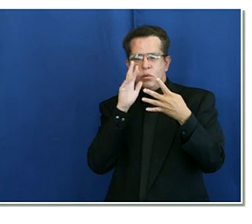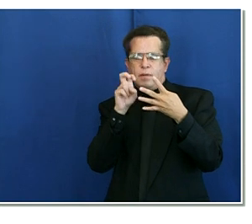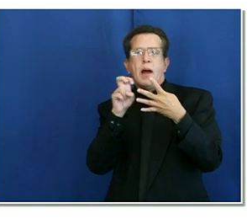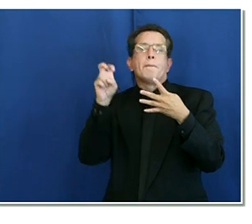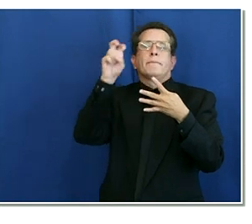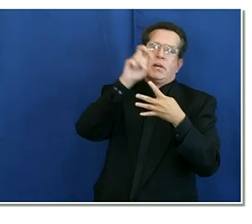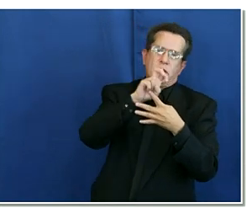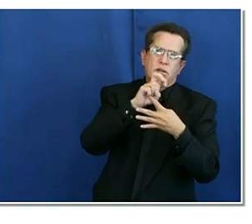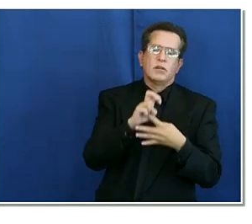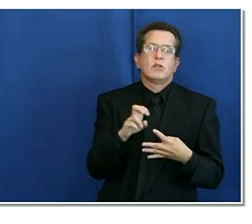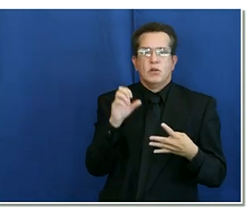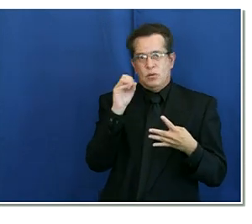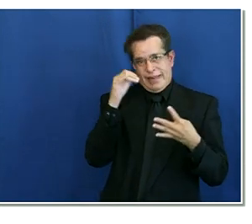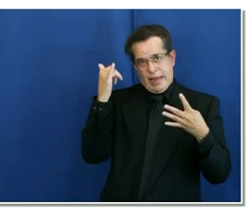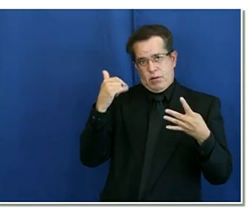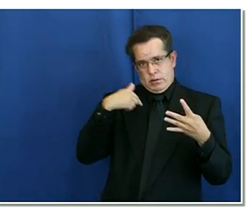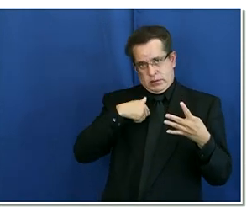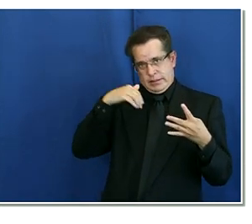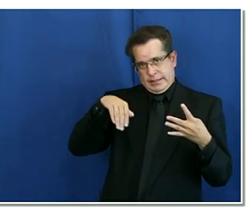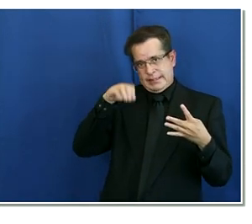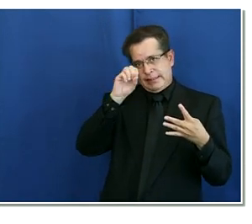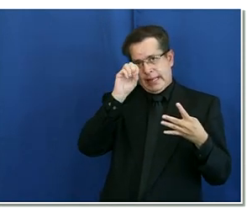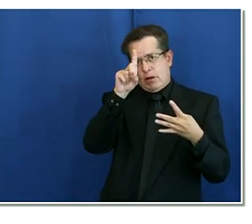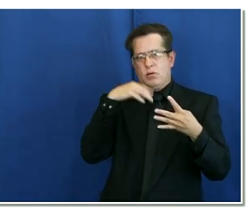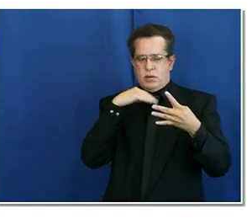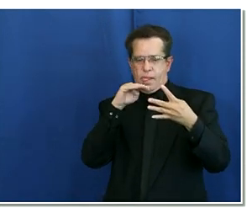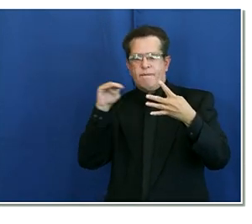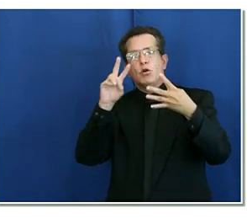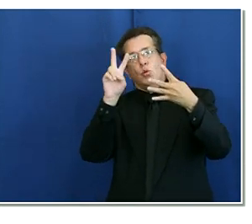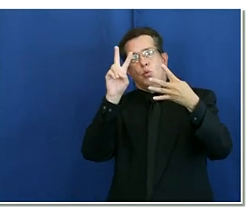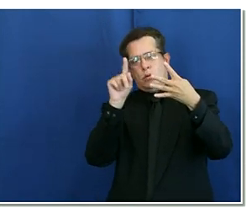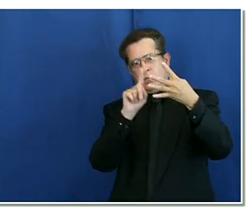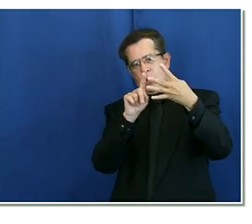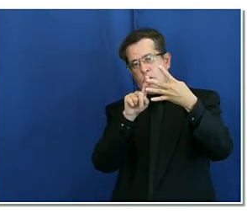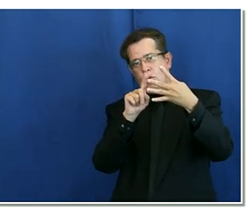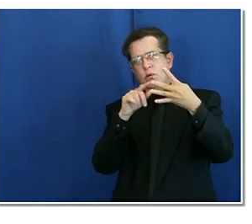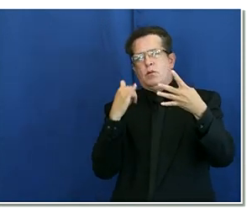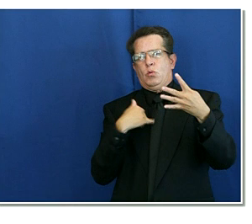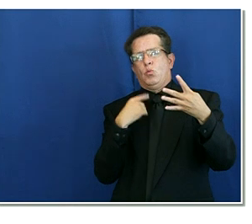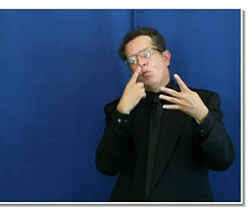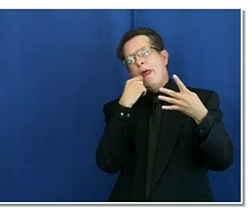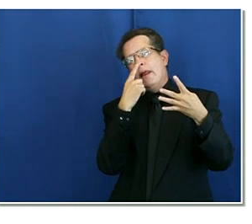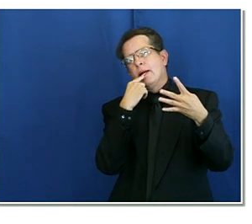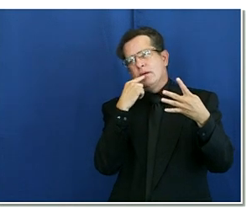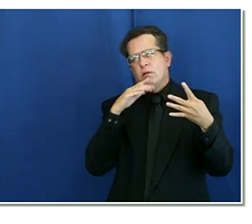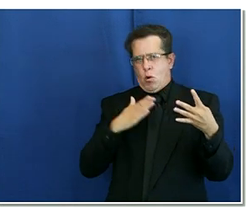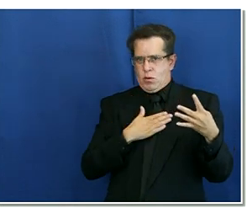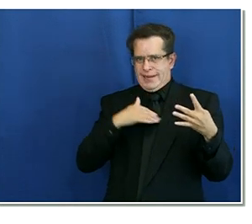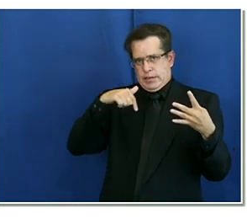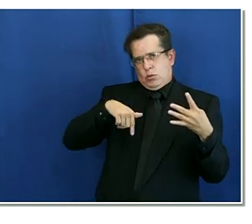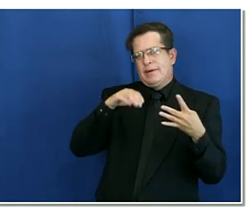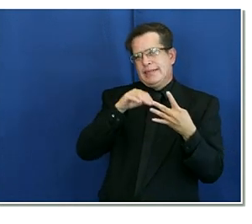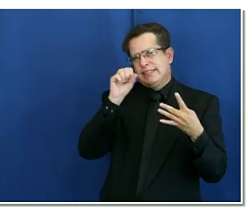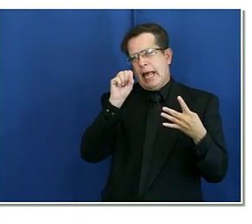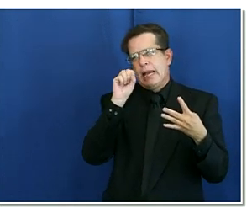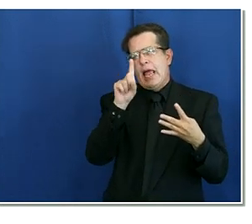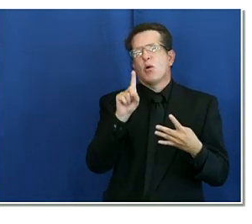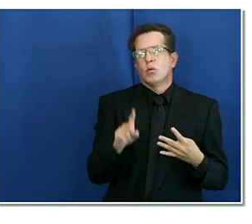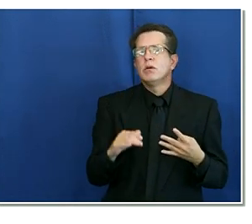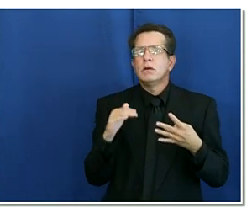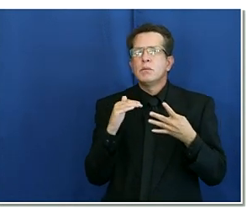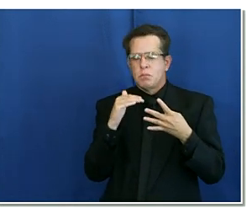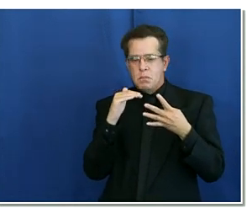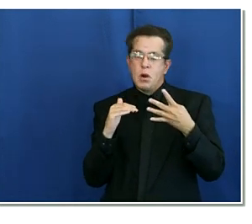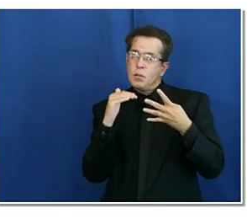So as such, San Diego is in tier 2, which is red. Going back to yesterday,